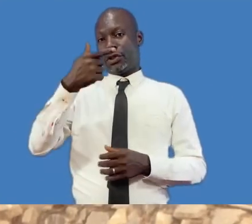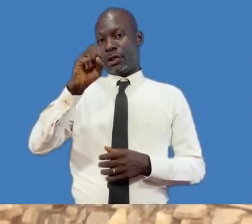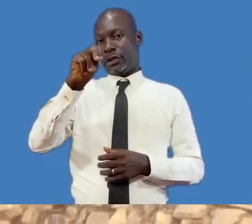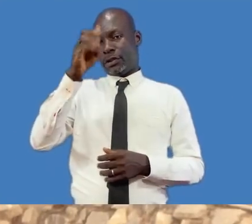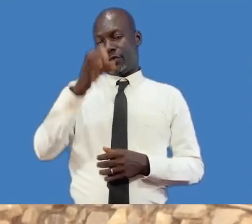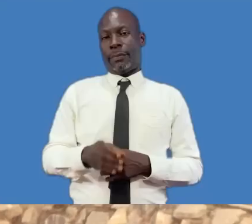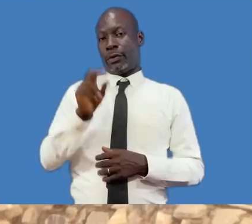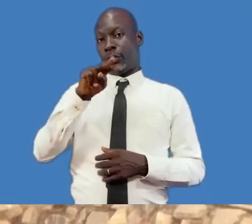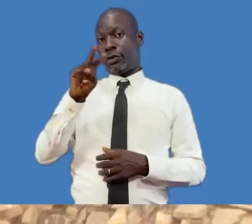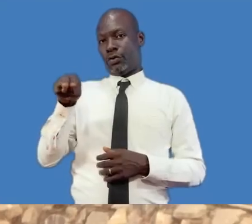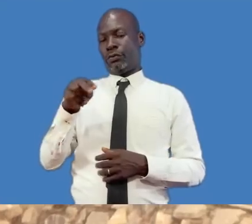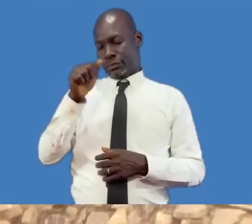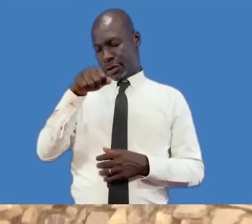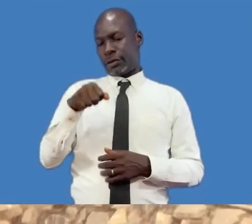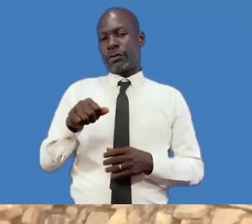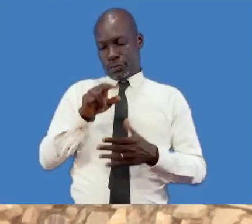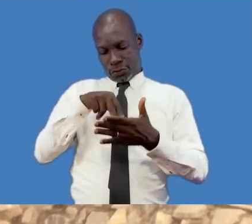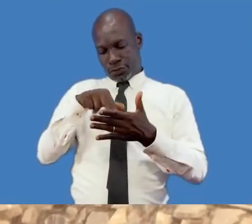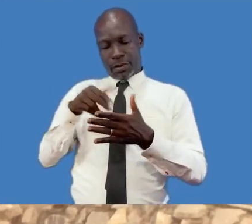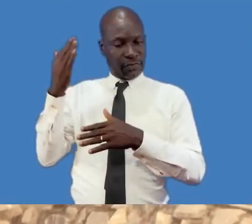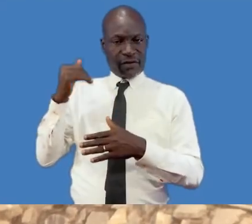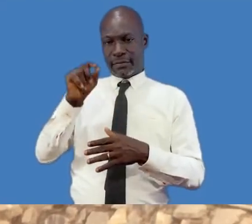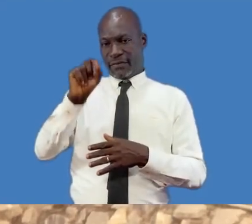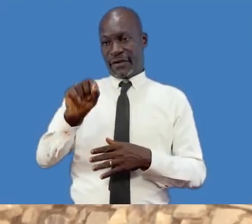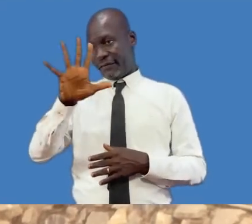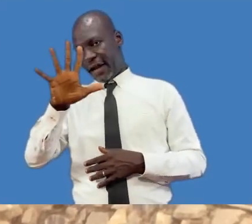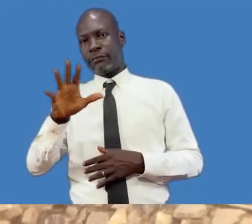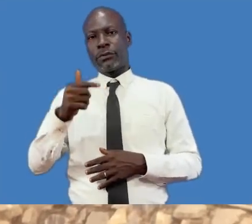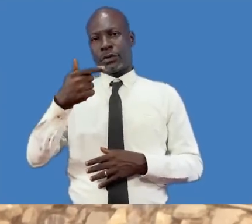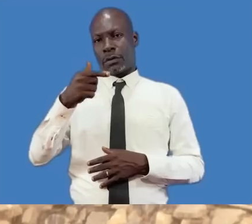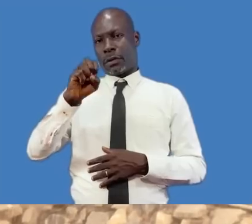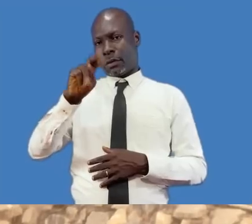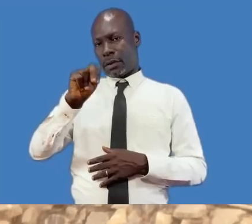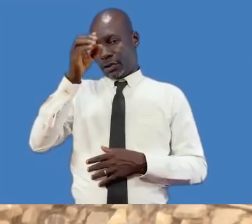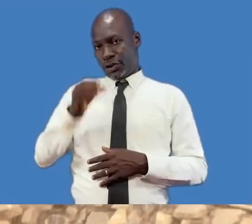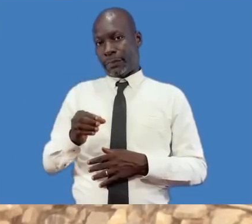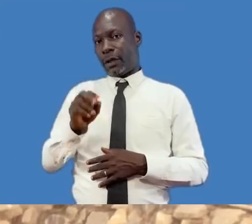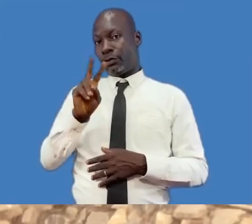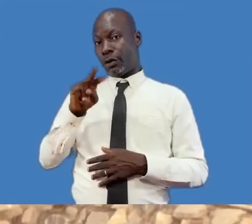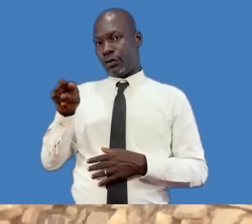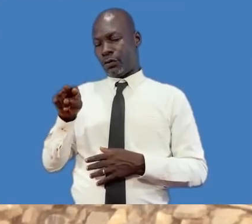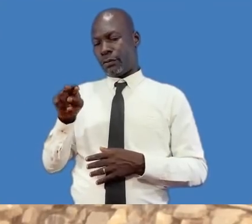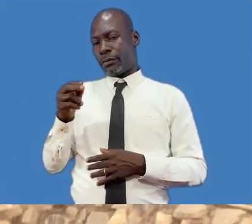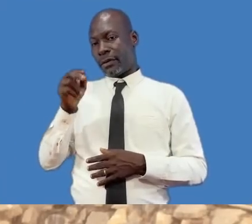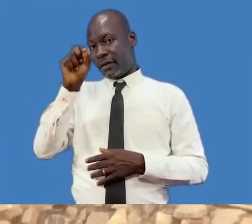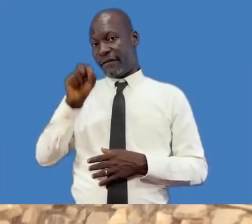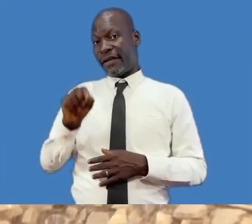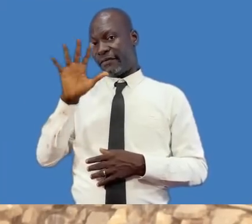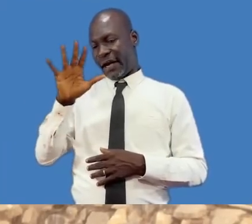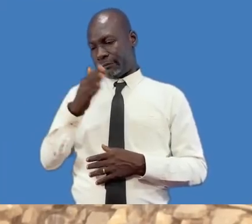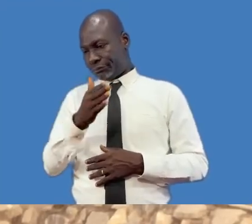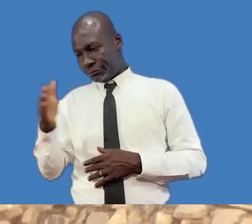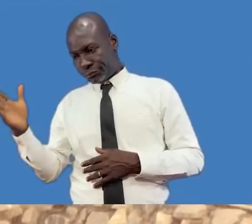22 a unya daje a e akenkan okay verse 5 a emrante ano a womne abraham ekon abraham ka chere om